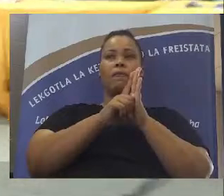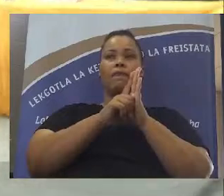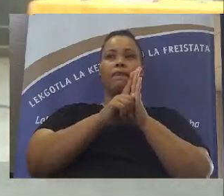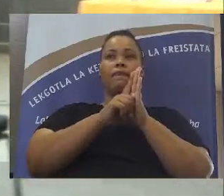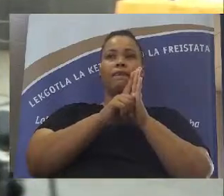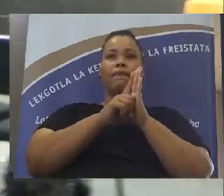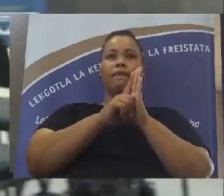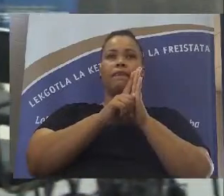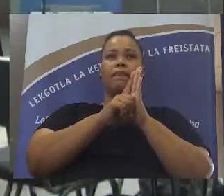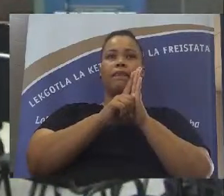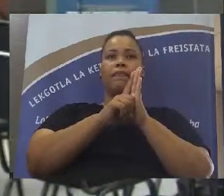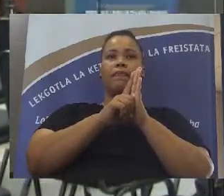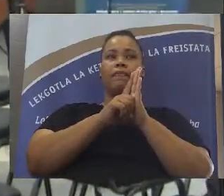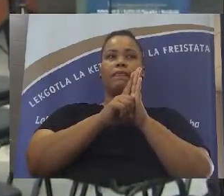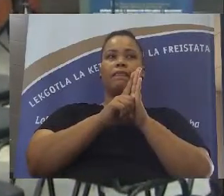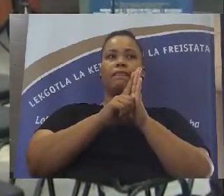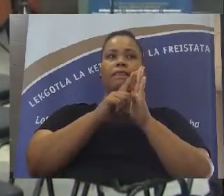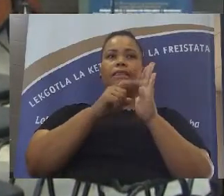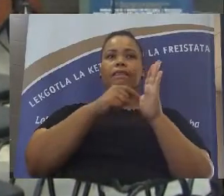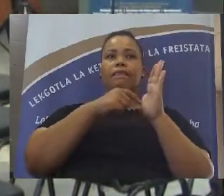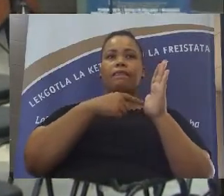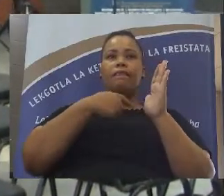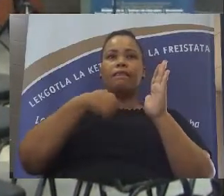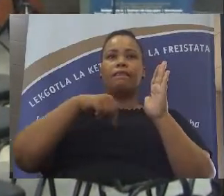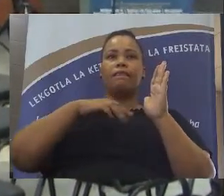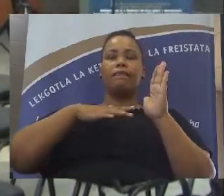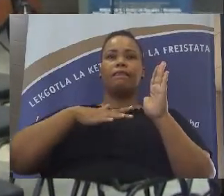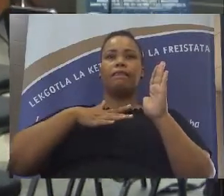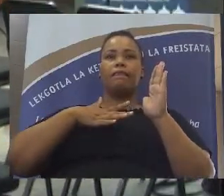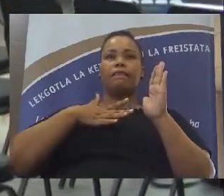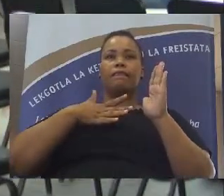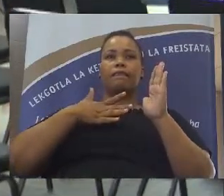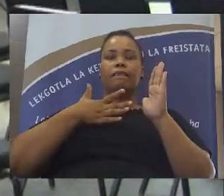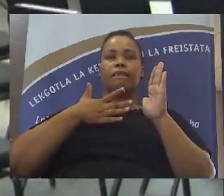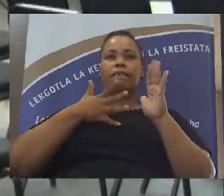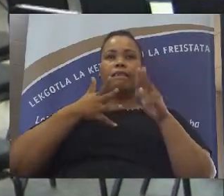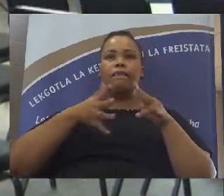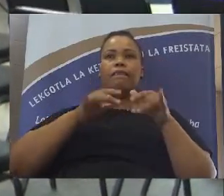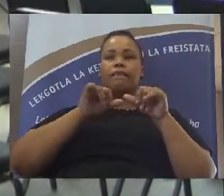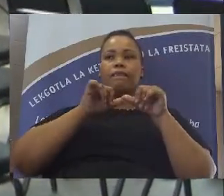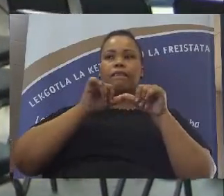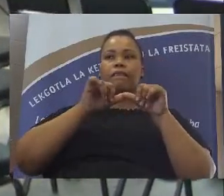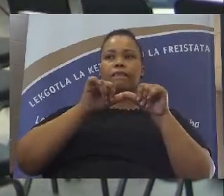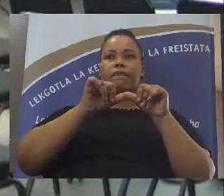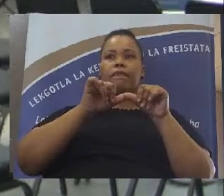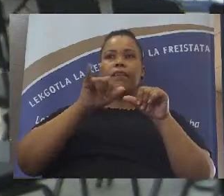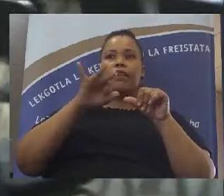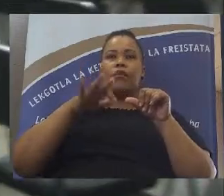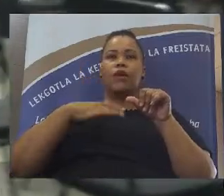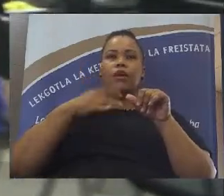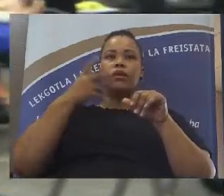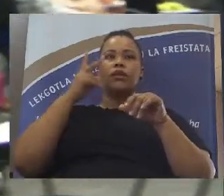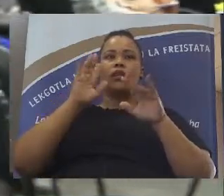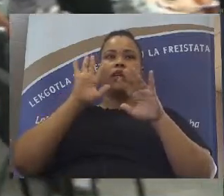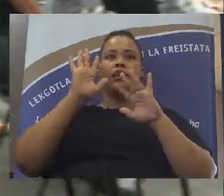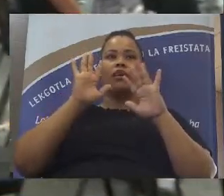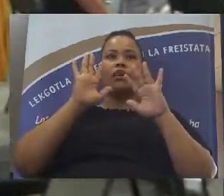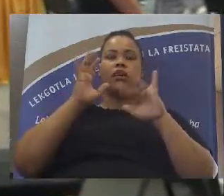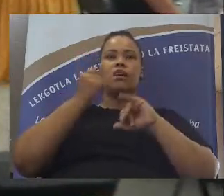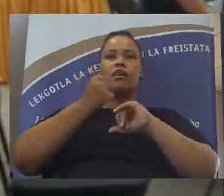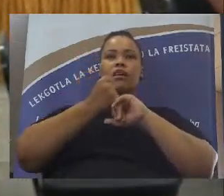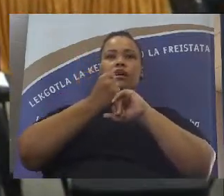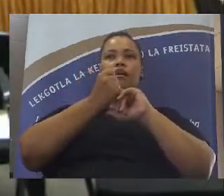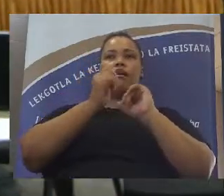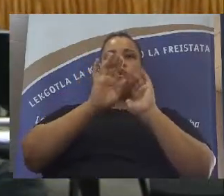hobane rona re batla ho lwantsha bofuma le tlhokeho ya mosebetsi. Ke kopa ho bona matsoho a supportang